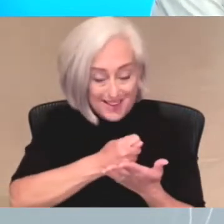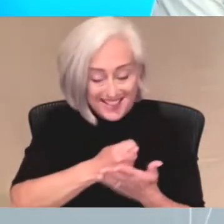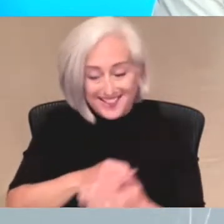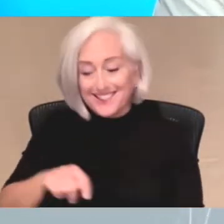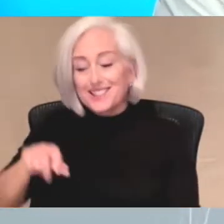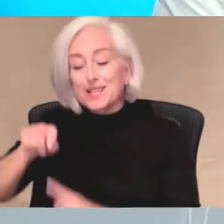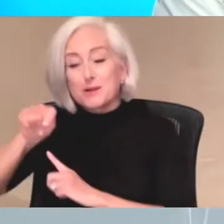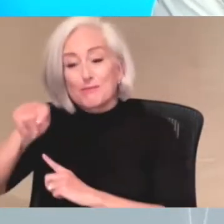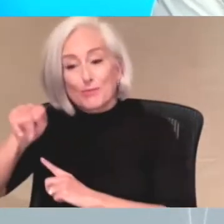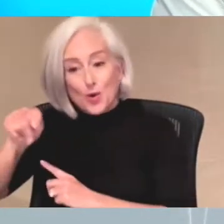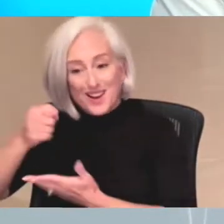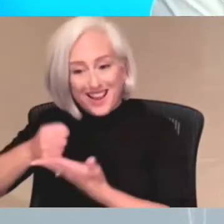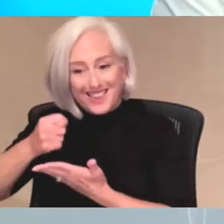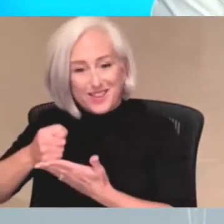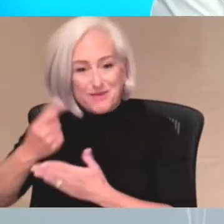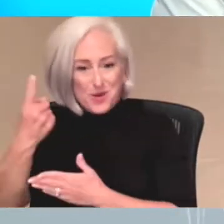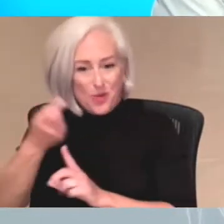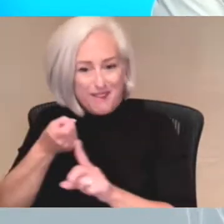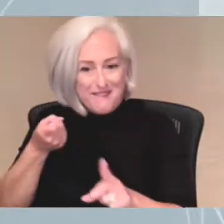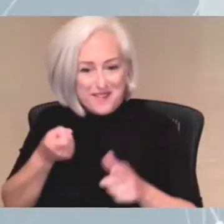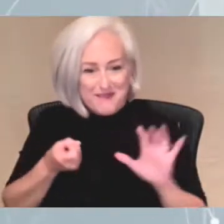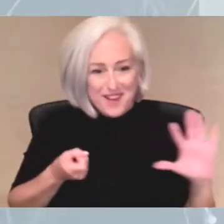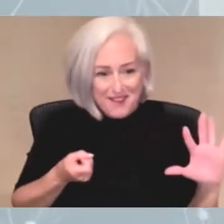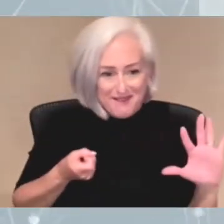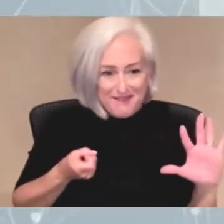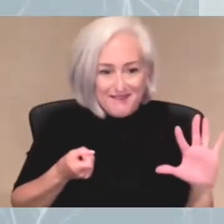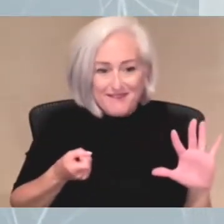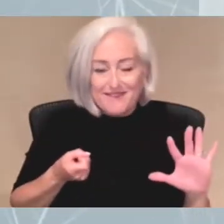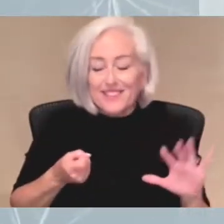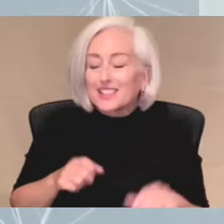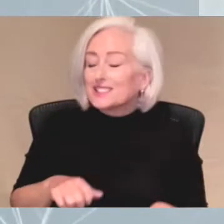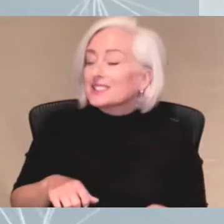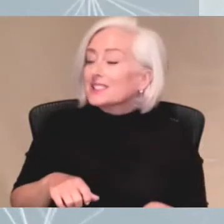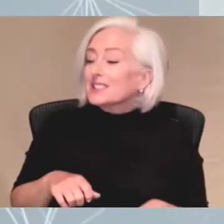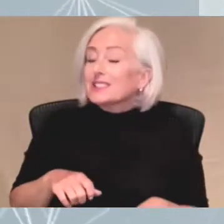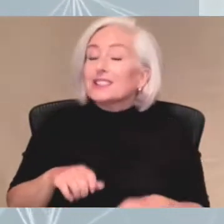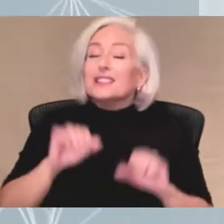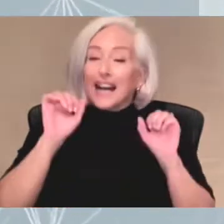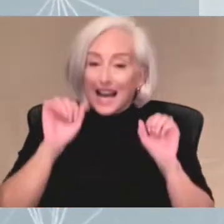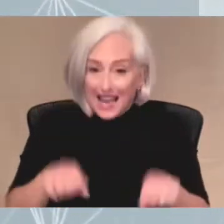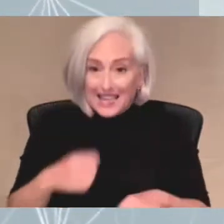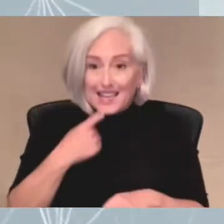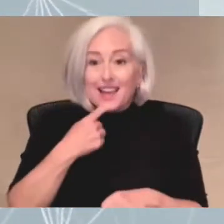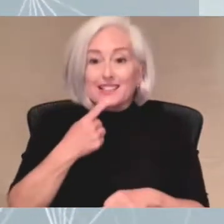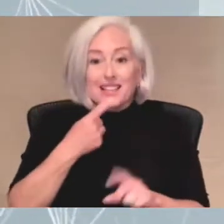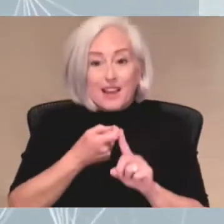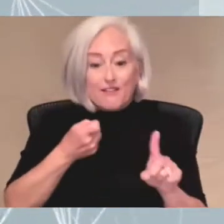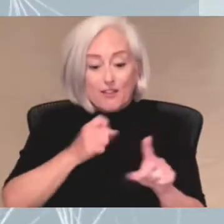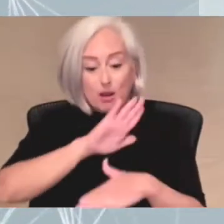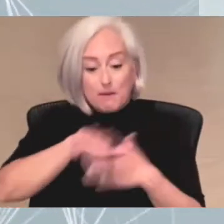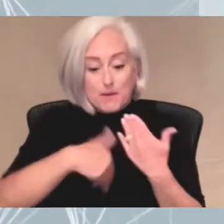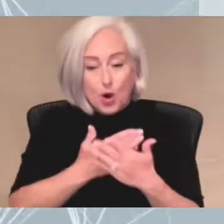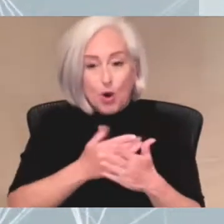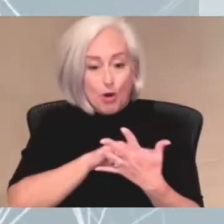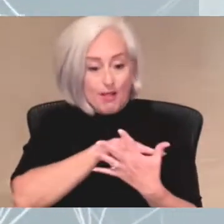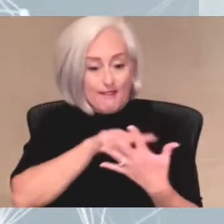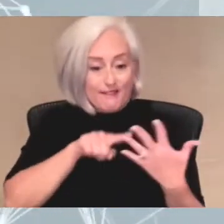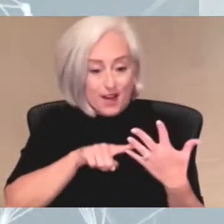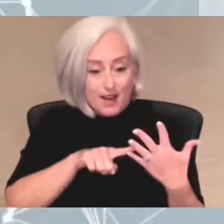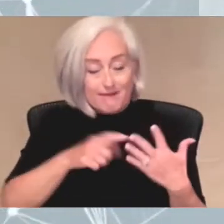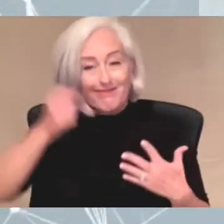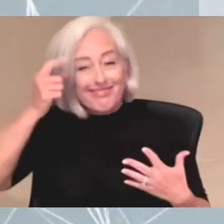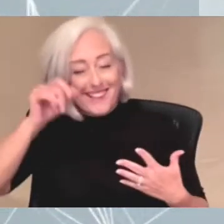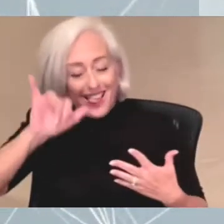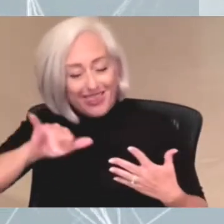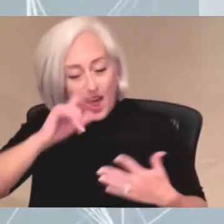easily say, go ahead. Go ahead. No, go ahead. I can easily say that of those 5, of course, it was a very challenging year for us.